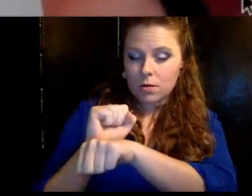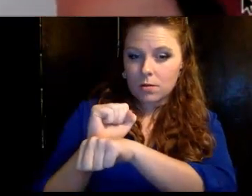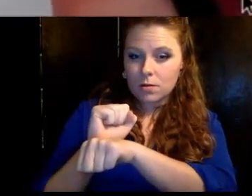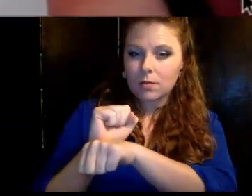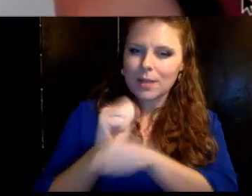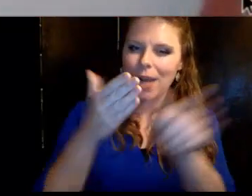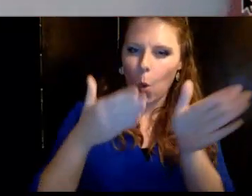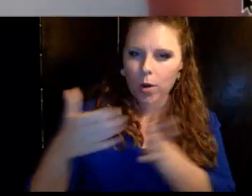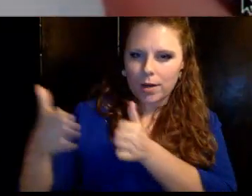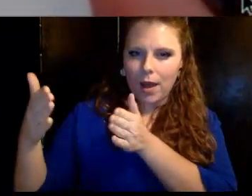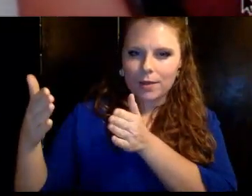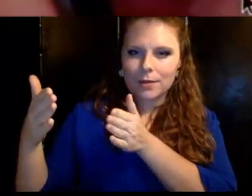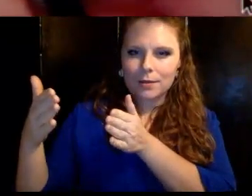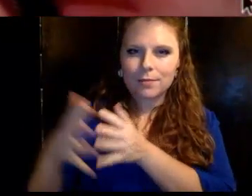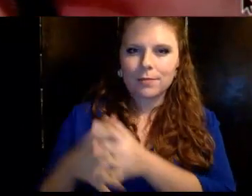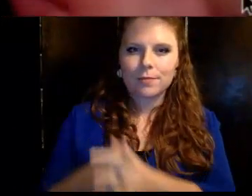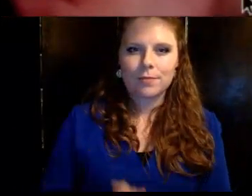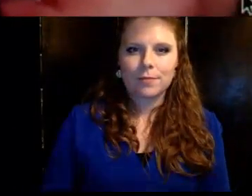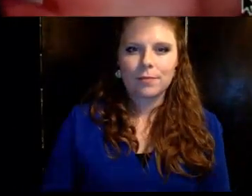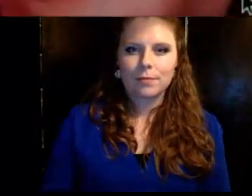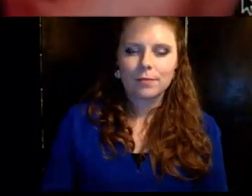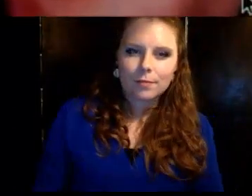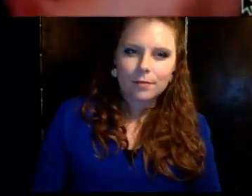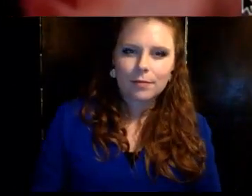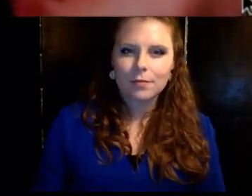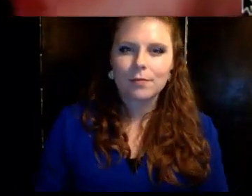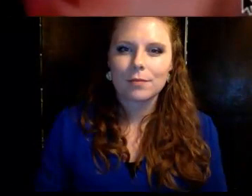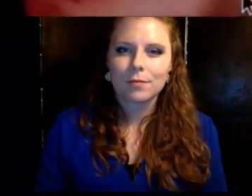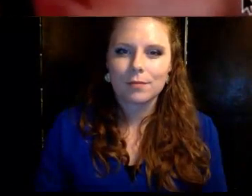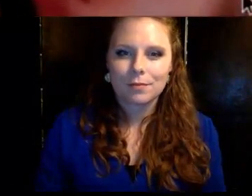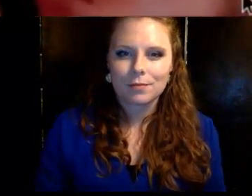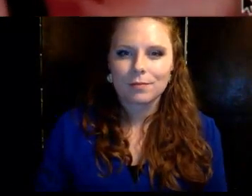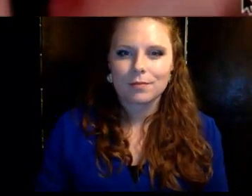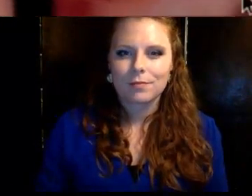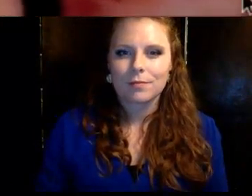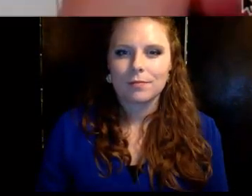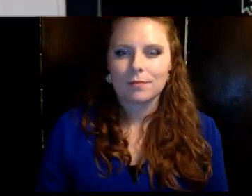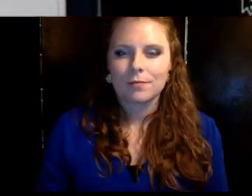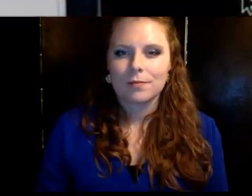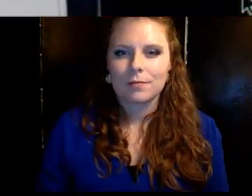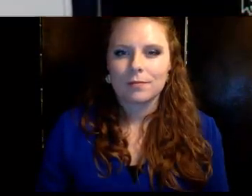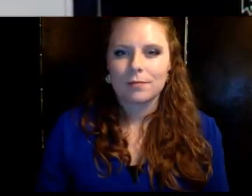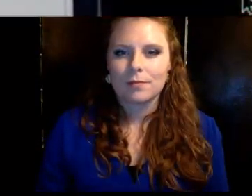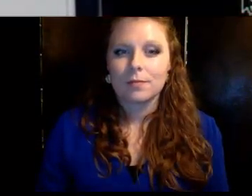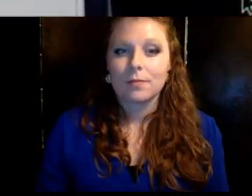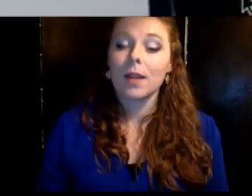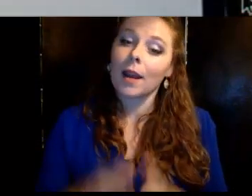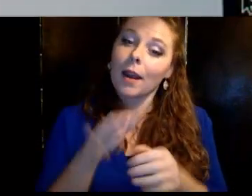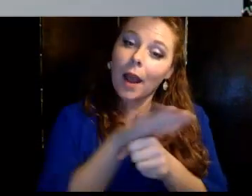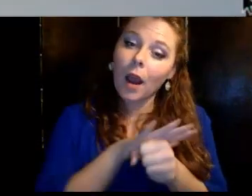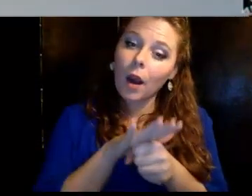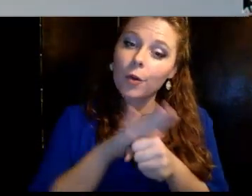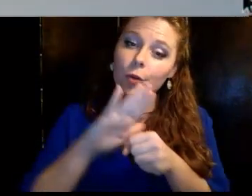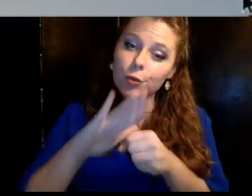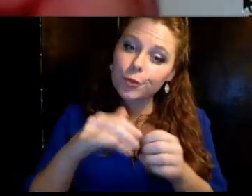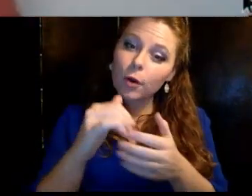is organized. I'll move that over, organized. Okay, an area in which your